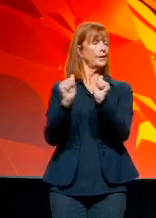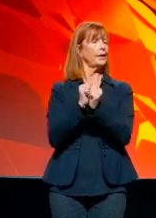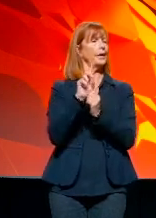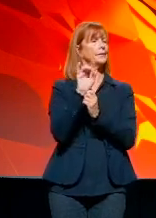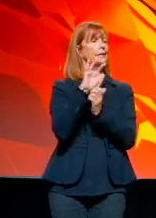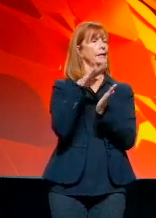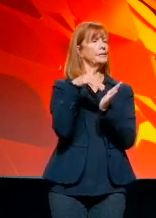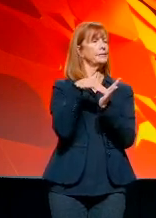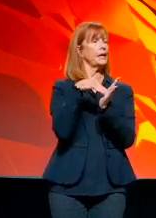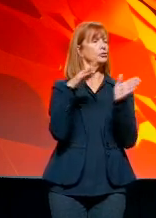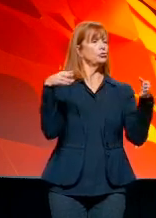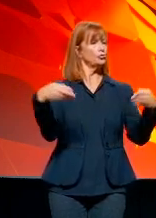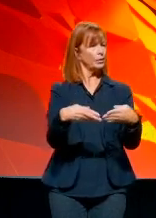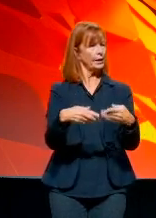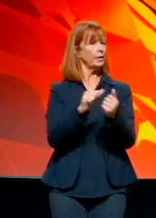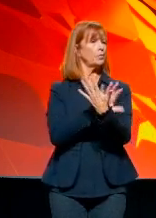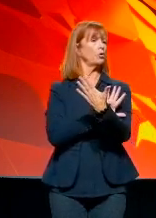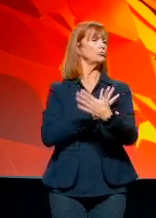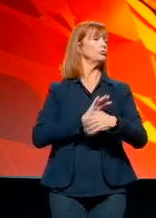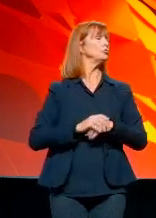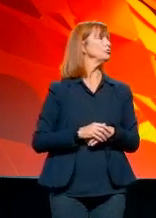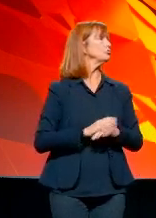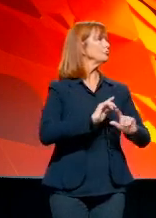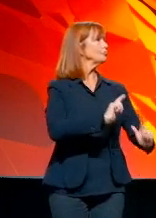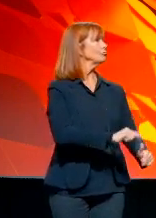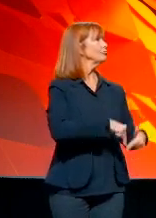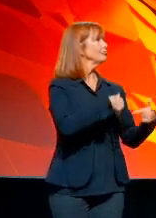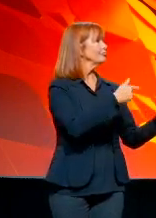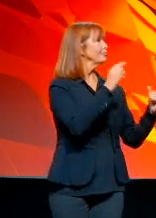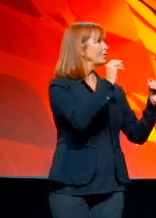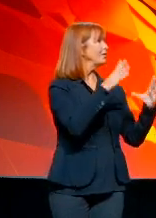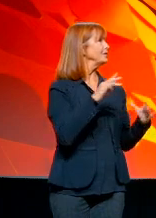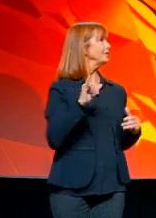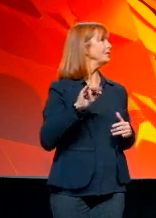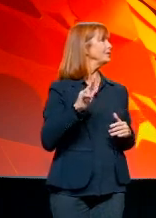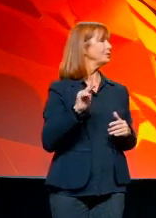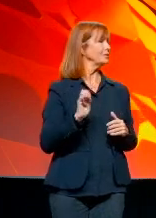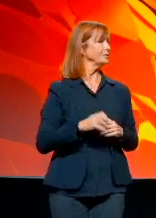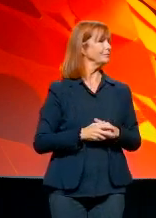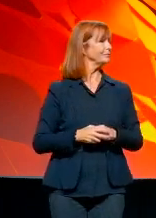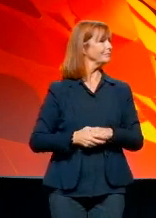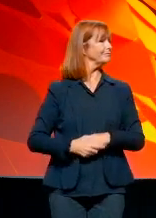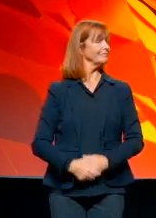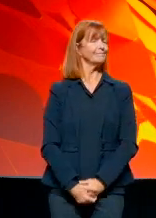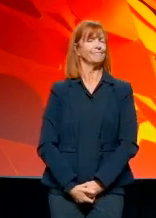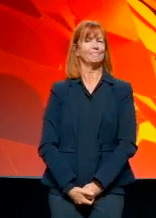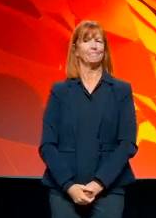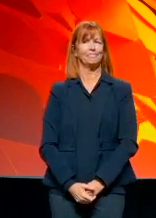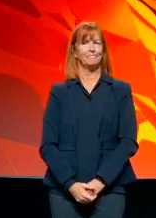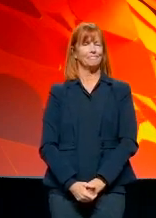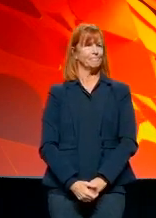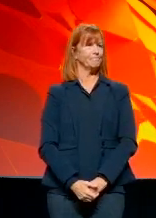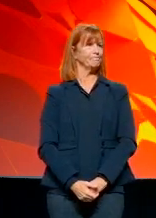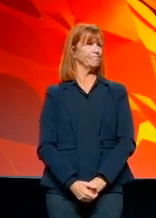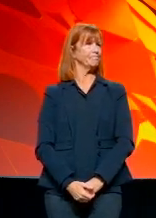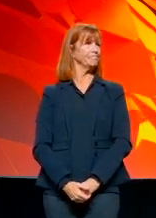a Data-Centric Approach. So Professor Yuke Zhu. Thank you very much for the introduction. Yeah, you can begin.